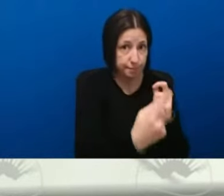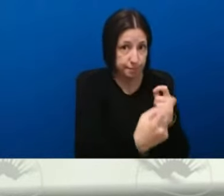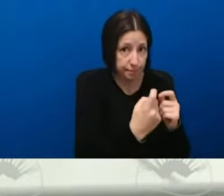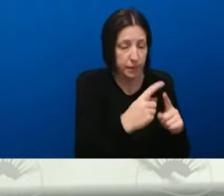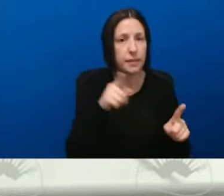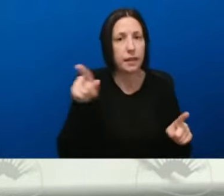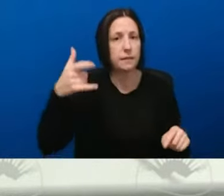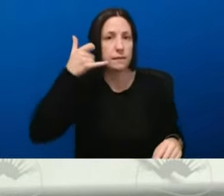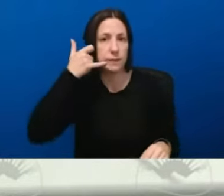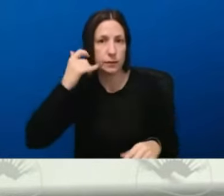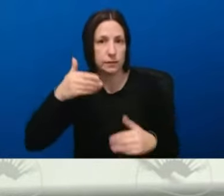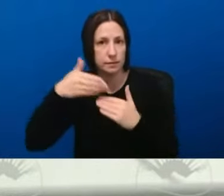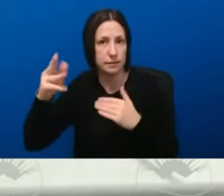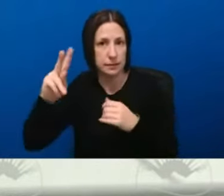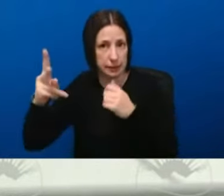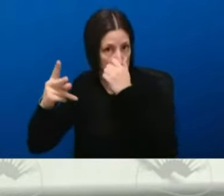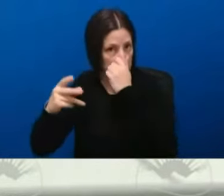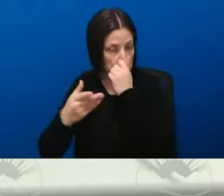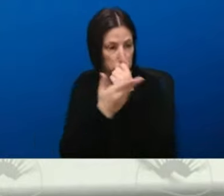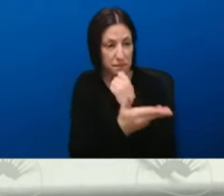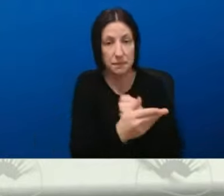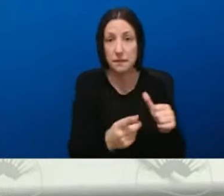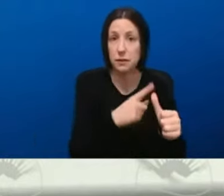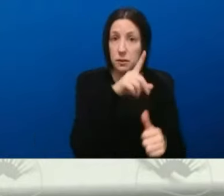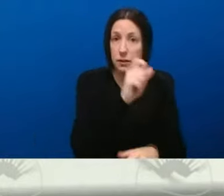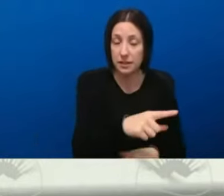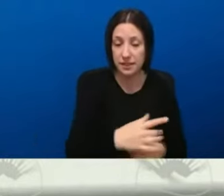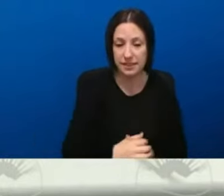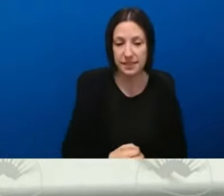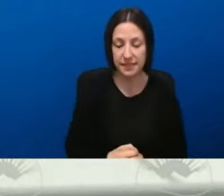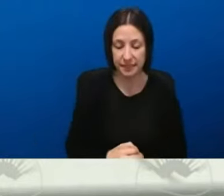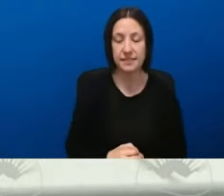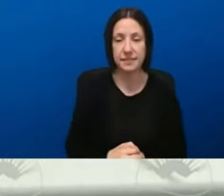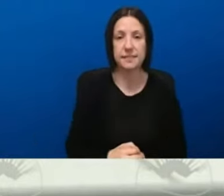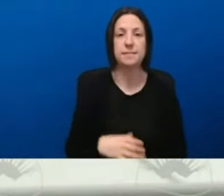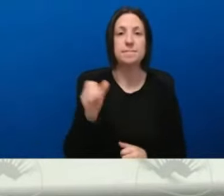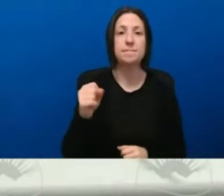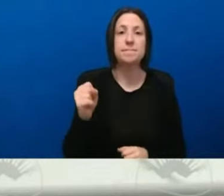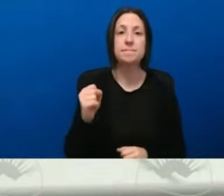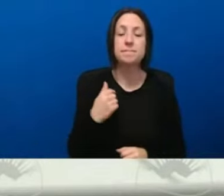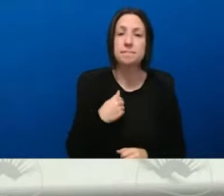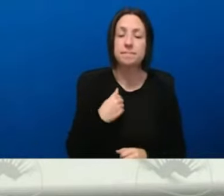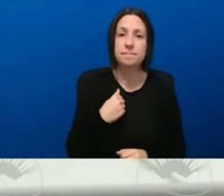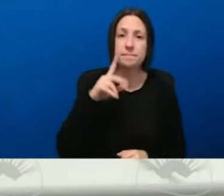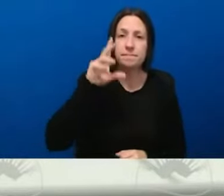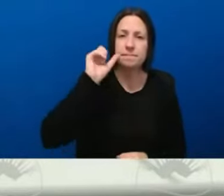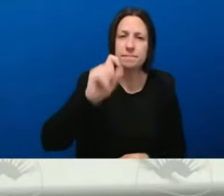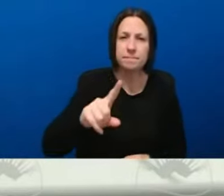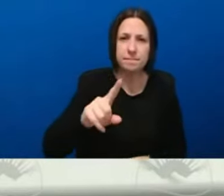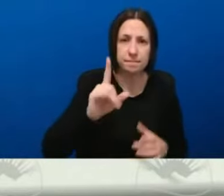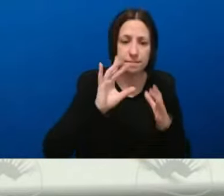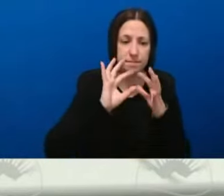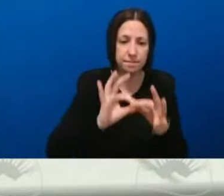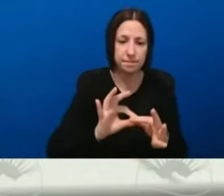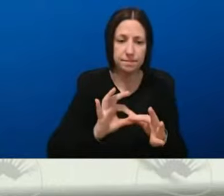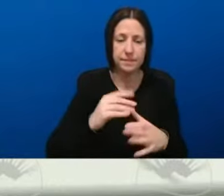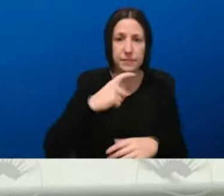room first. Our first question is from Abigail Turner, CTV. Hi, my first question